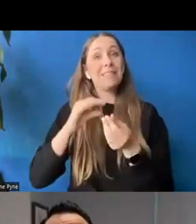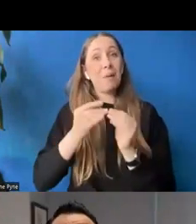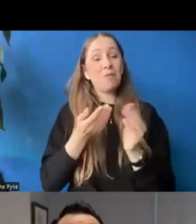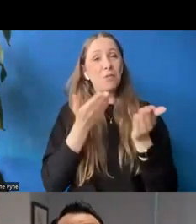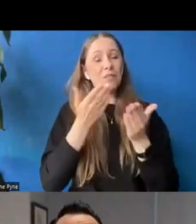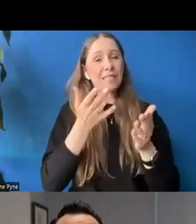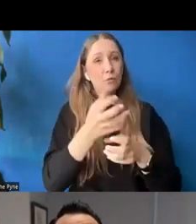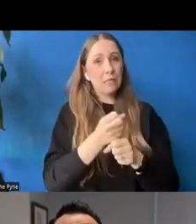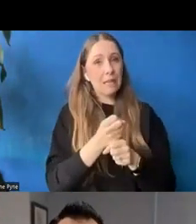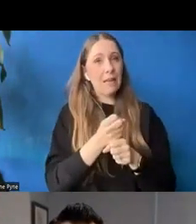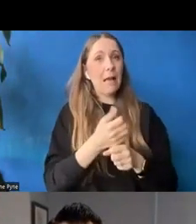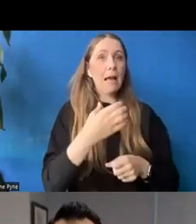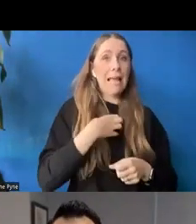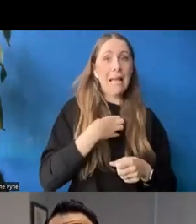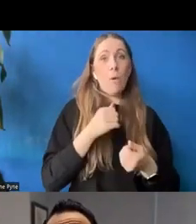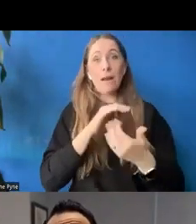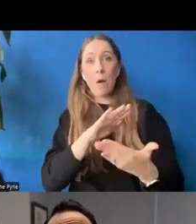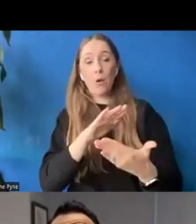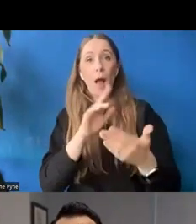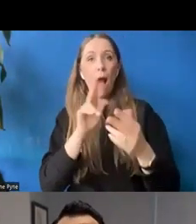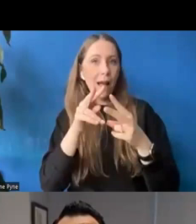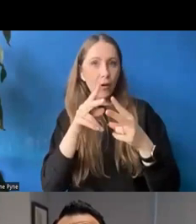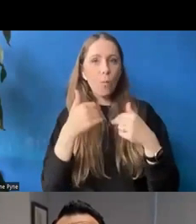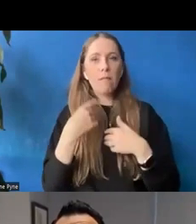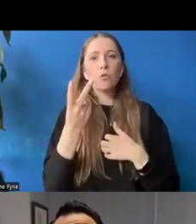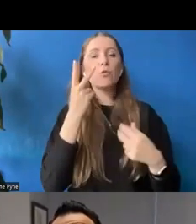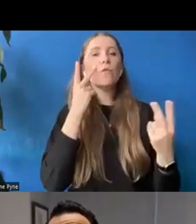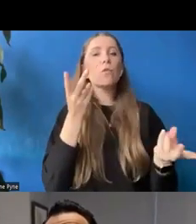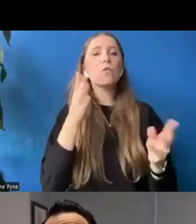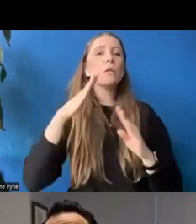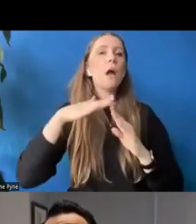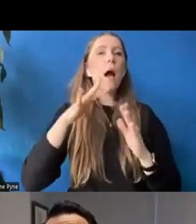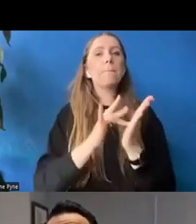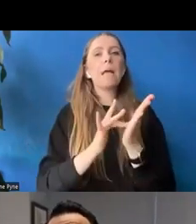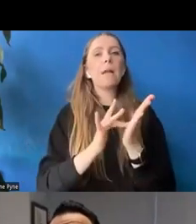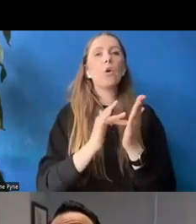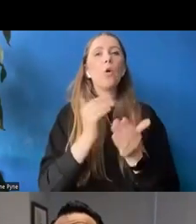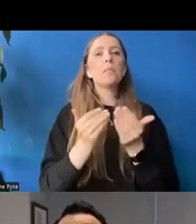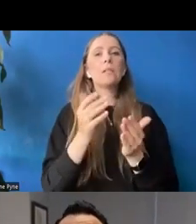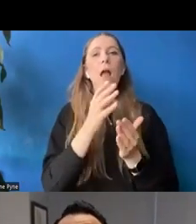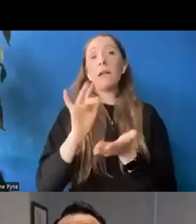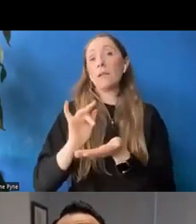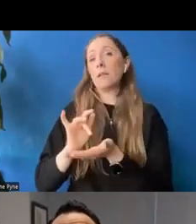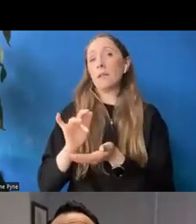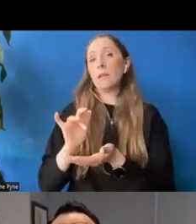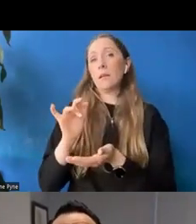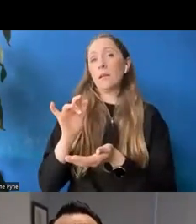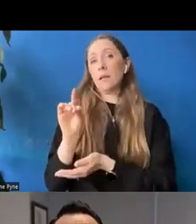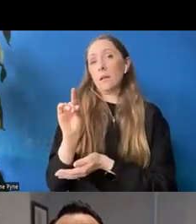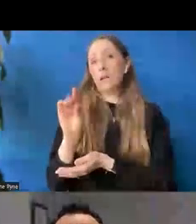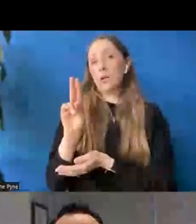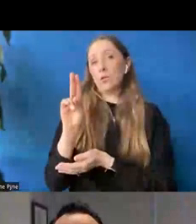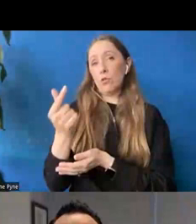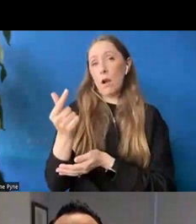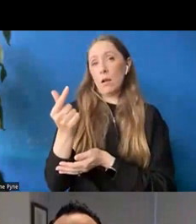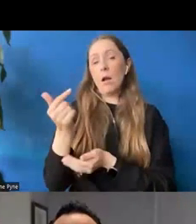received by claim or encounter. We also have 2 views for the top medical procedures and the top drug procedures by number of